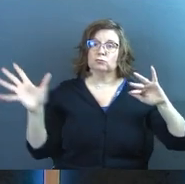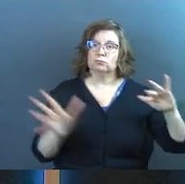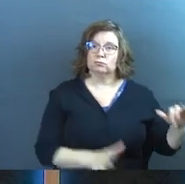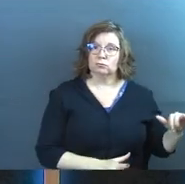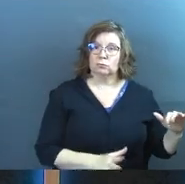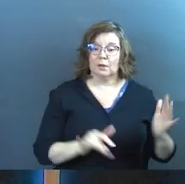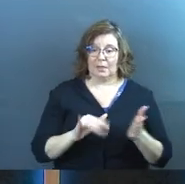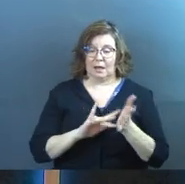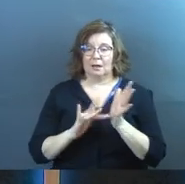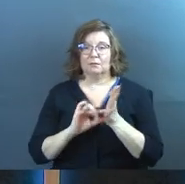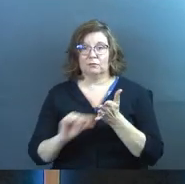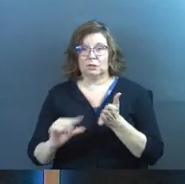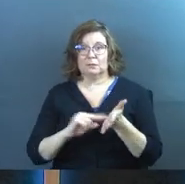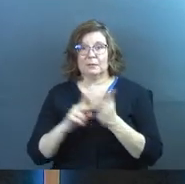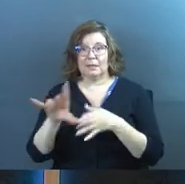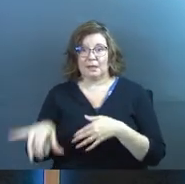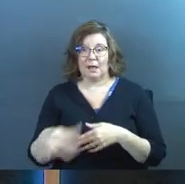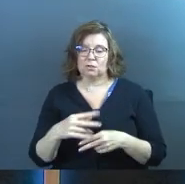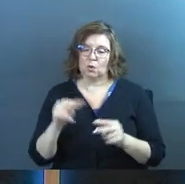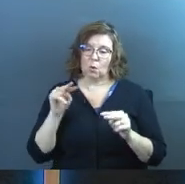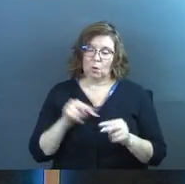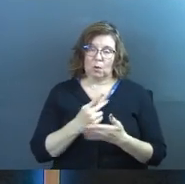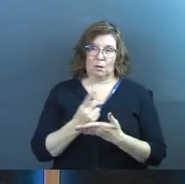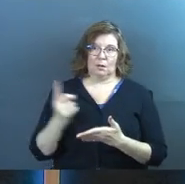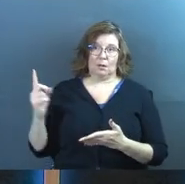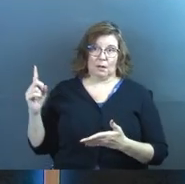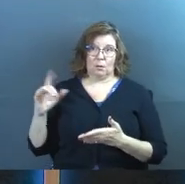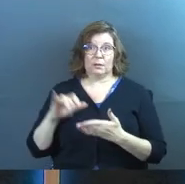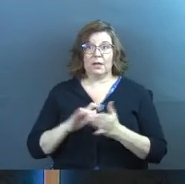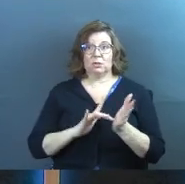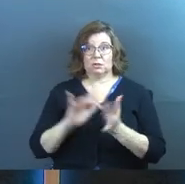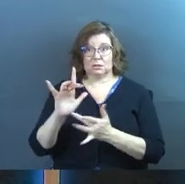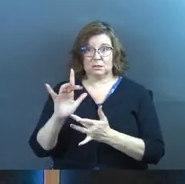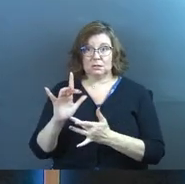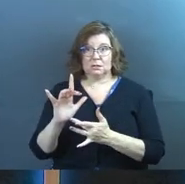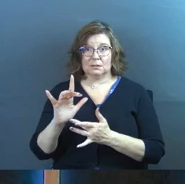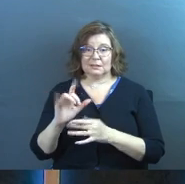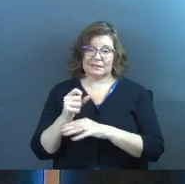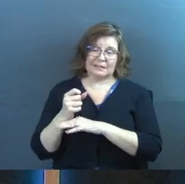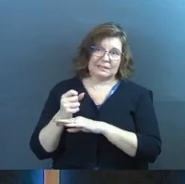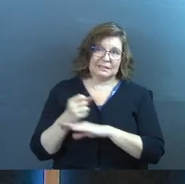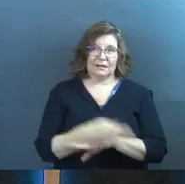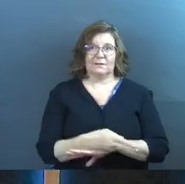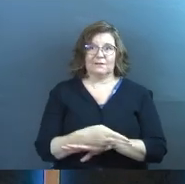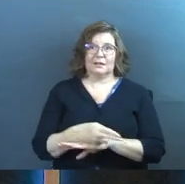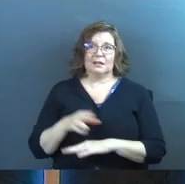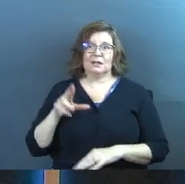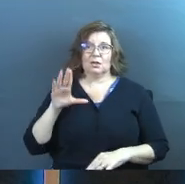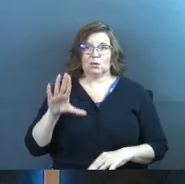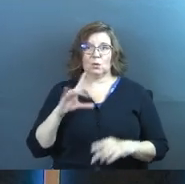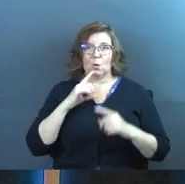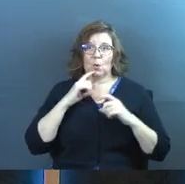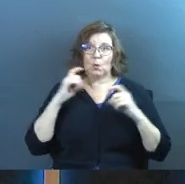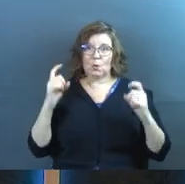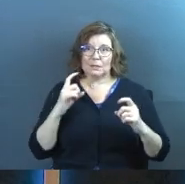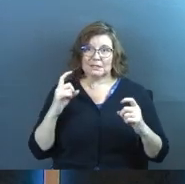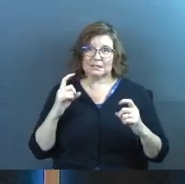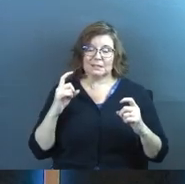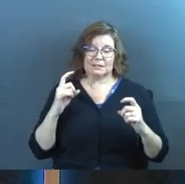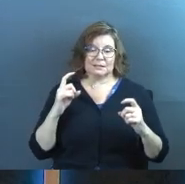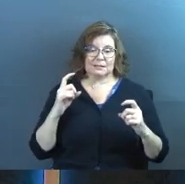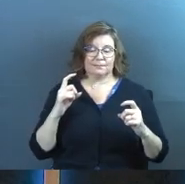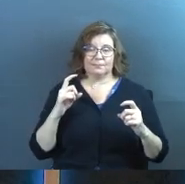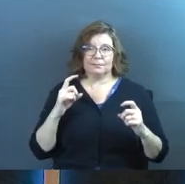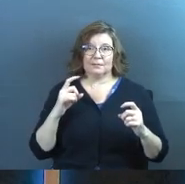That's what that verse says. And so we looked at last week the fact that Jesus defeated your sin. He